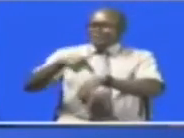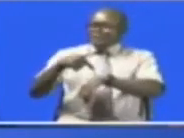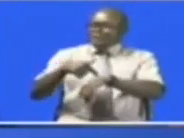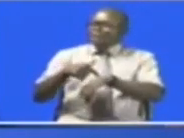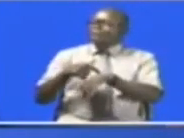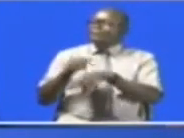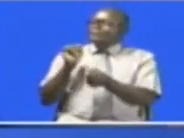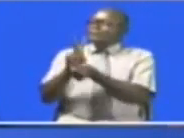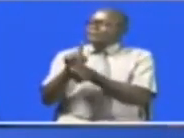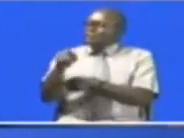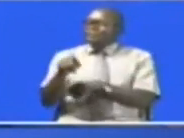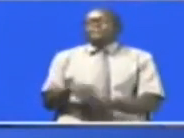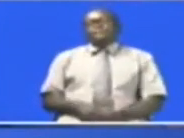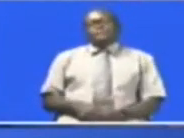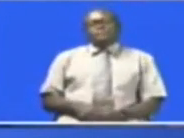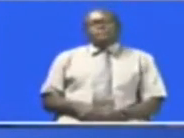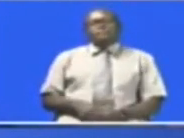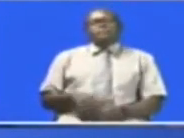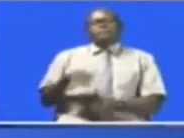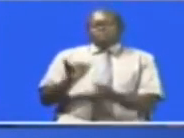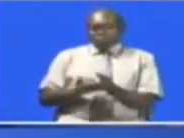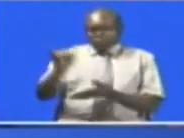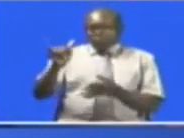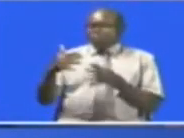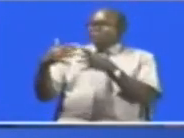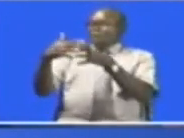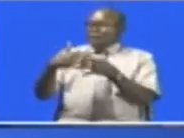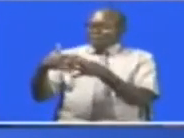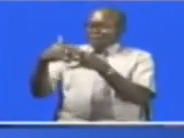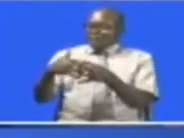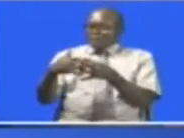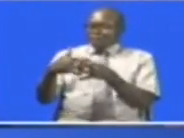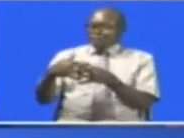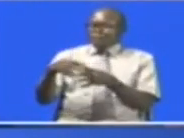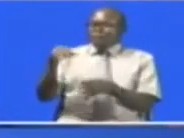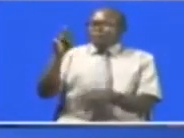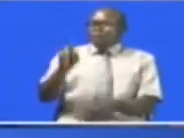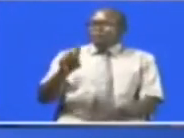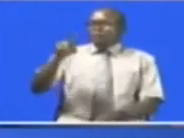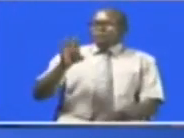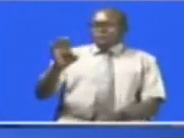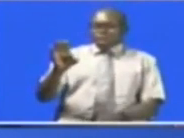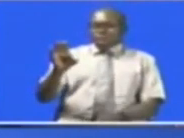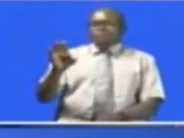That was around December. So when we went to U.S. in Washington, D.C.,